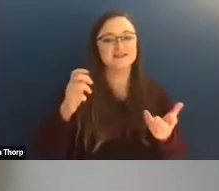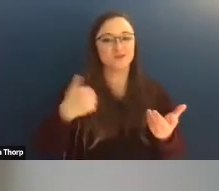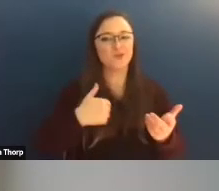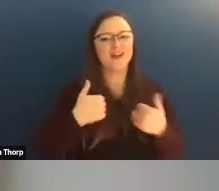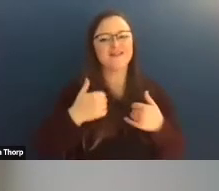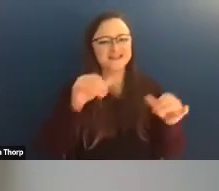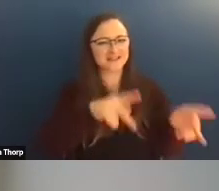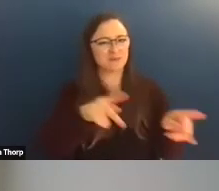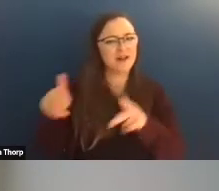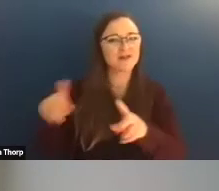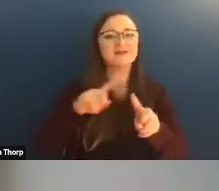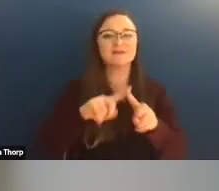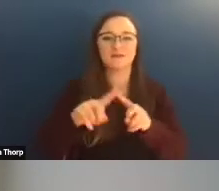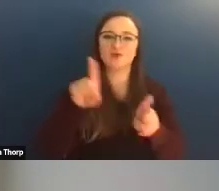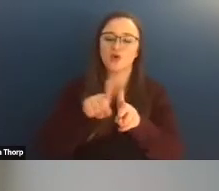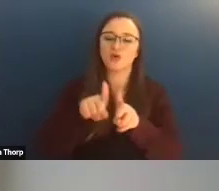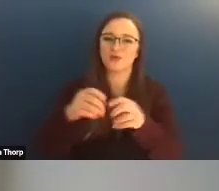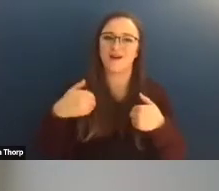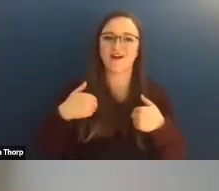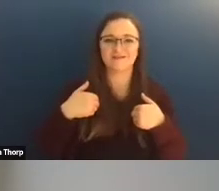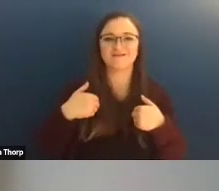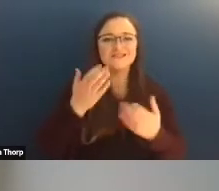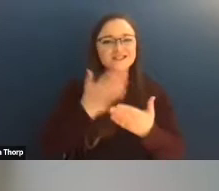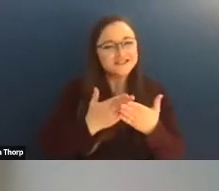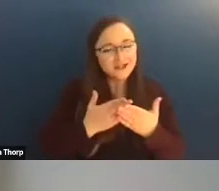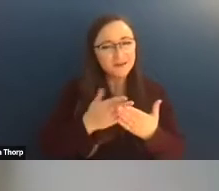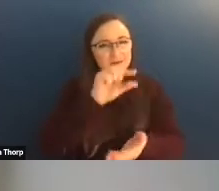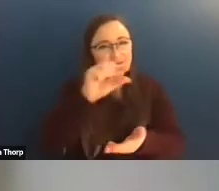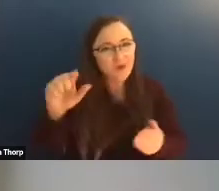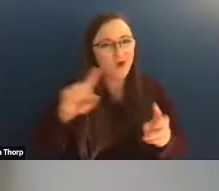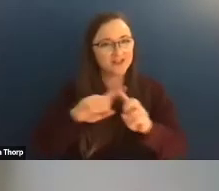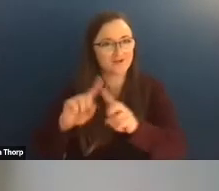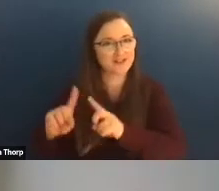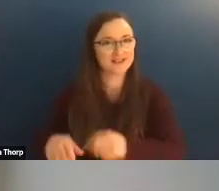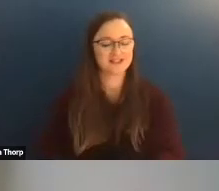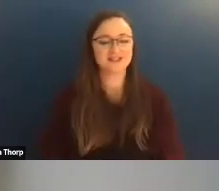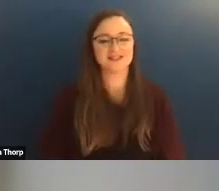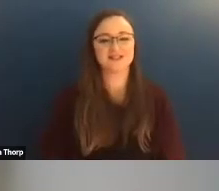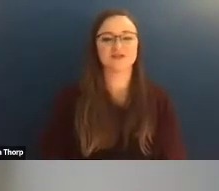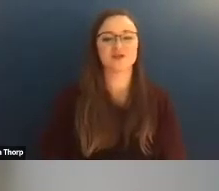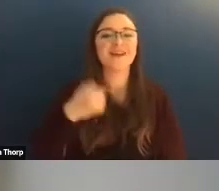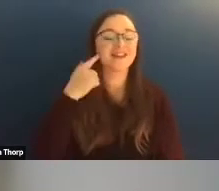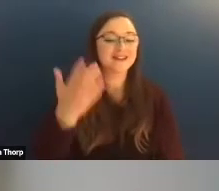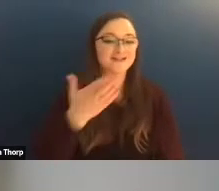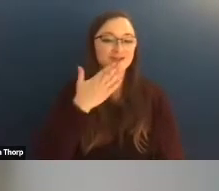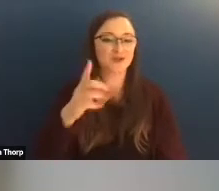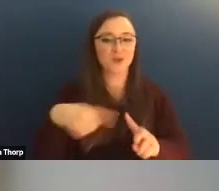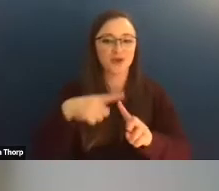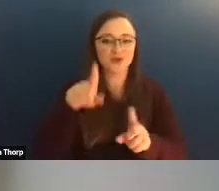similarities, there's a lot of kind of nuances to each specialty. And so I think it's good when you shadow just to kind